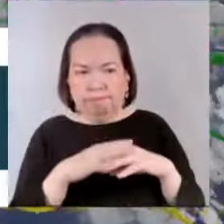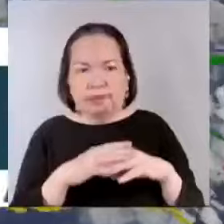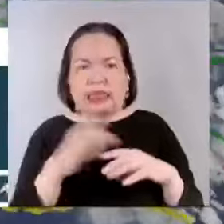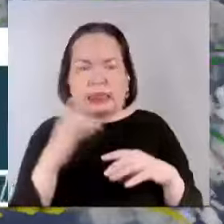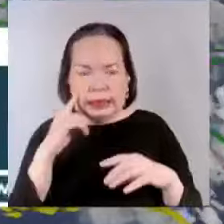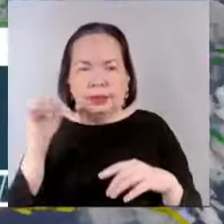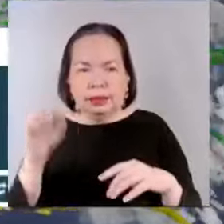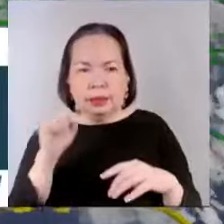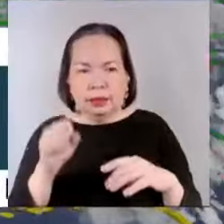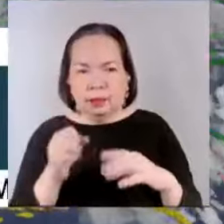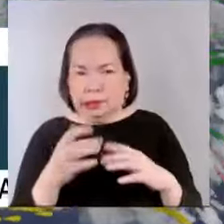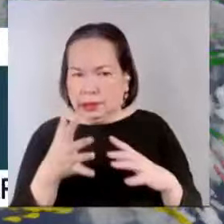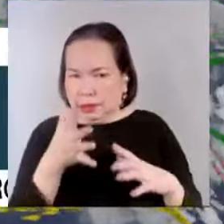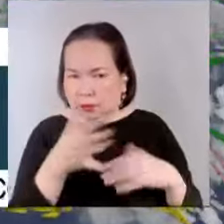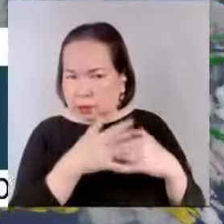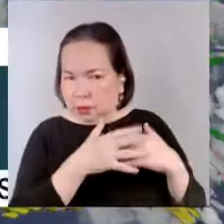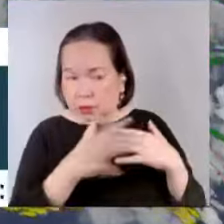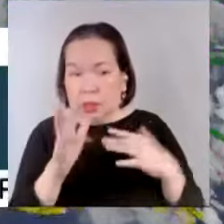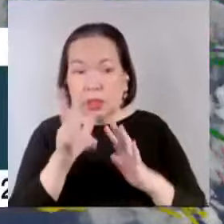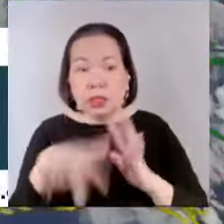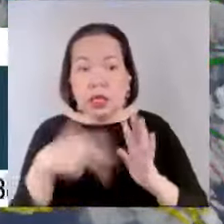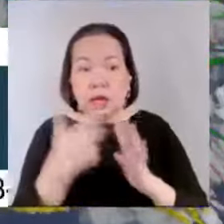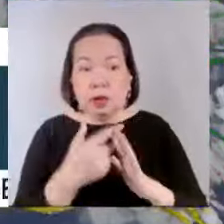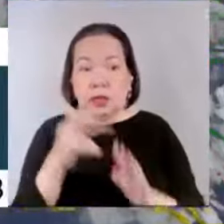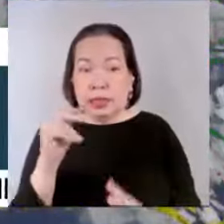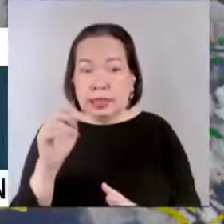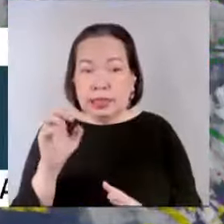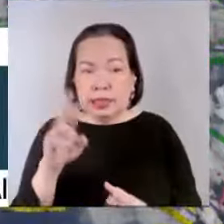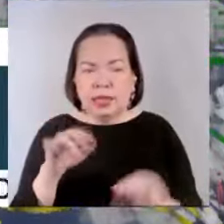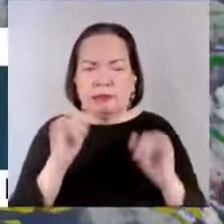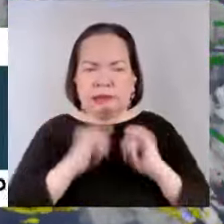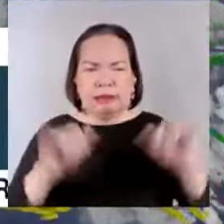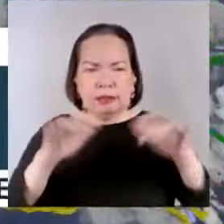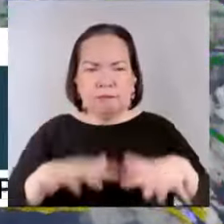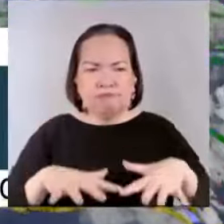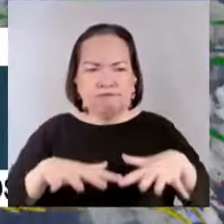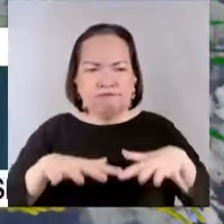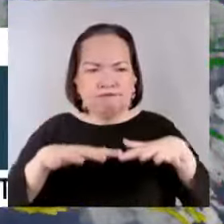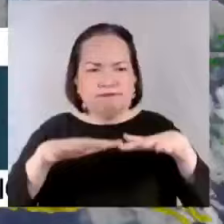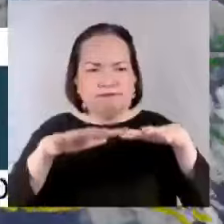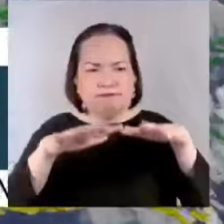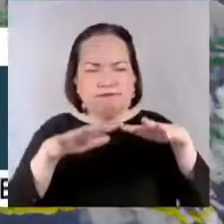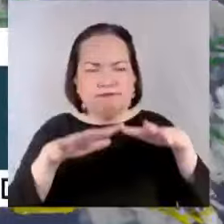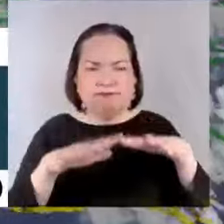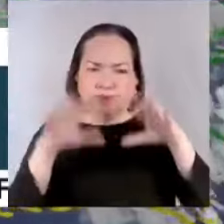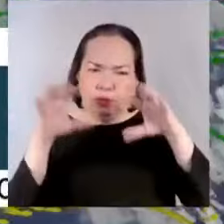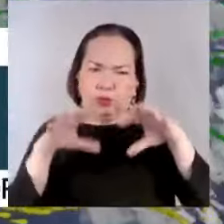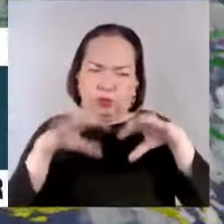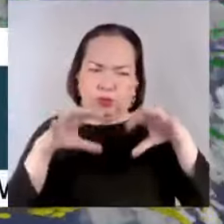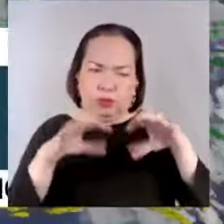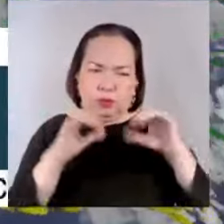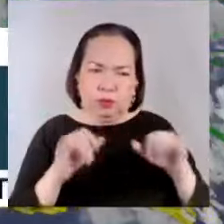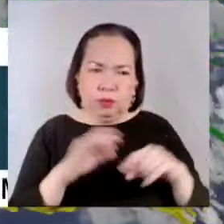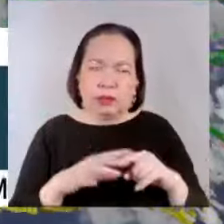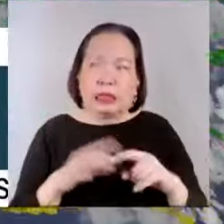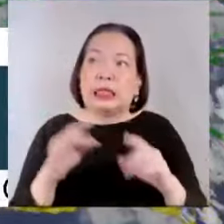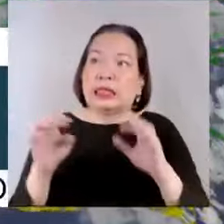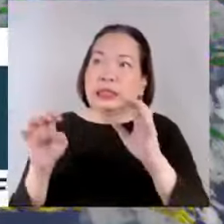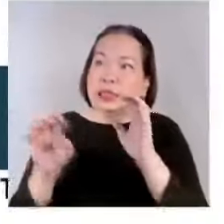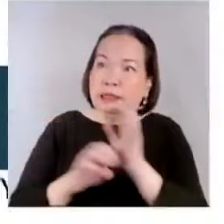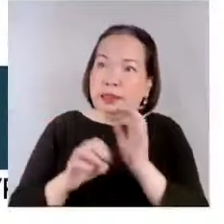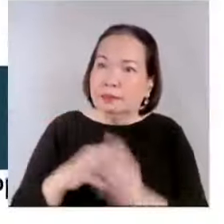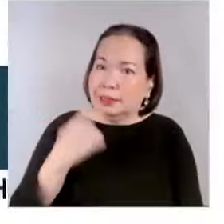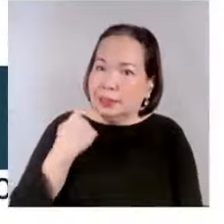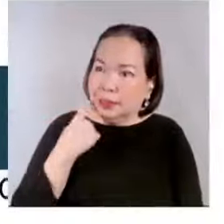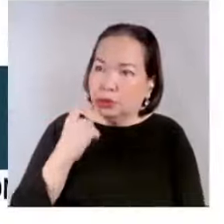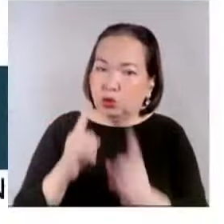next 3 hours, Metro Manila will still stay in red rainfall warning. Mm. So for example, because we just talked to Mayor